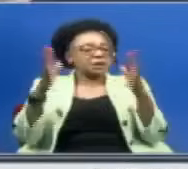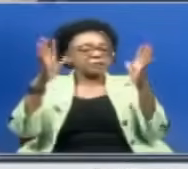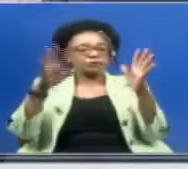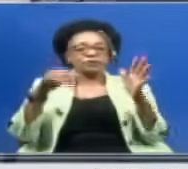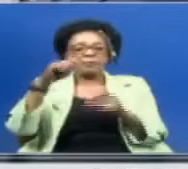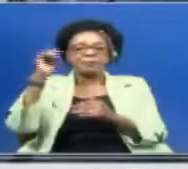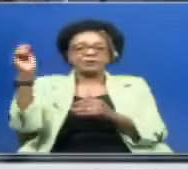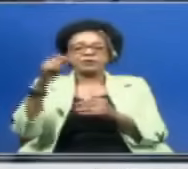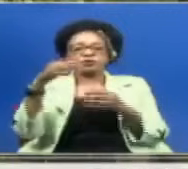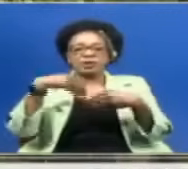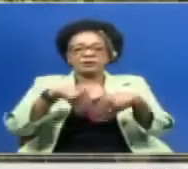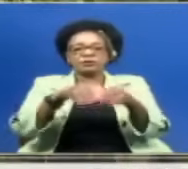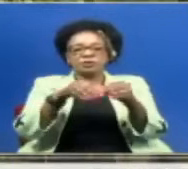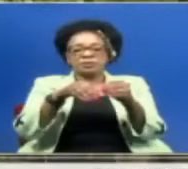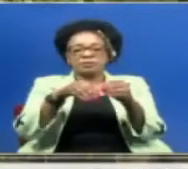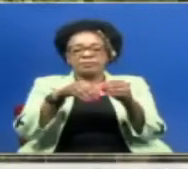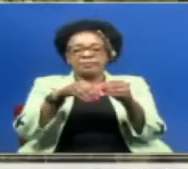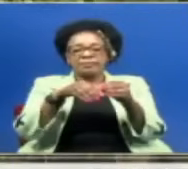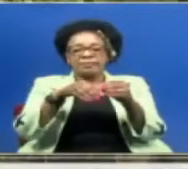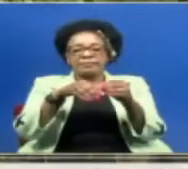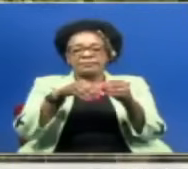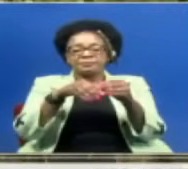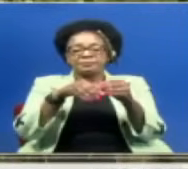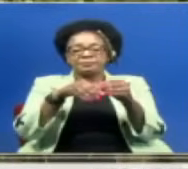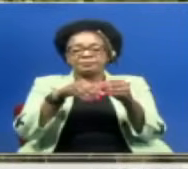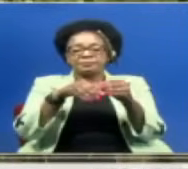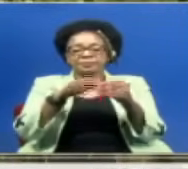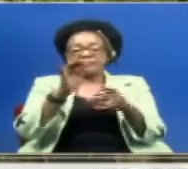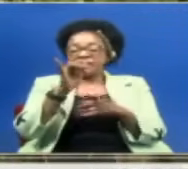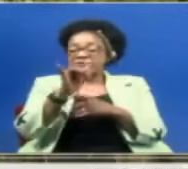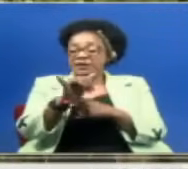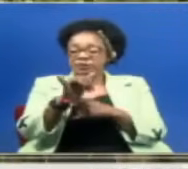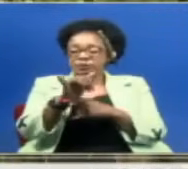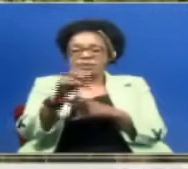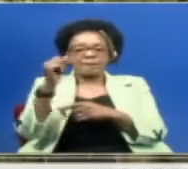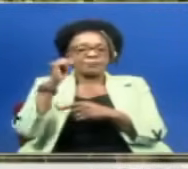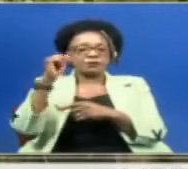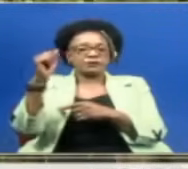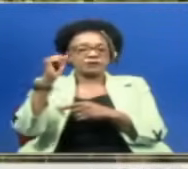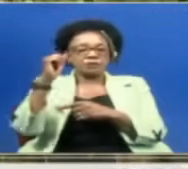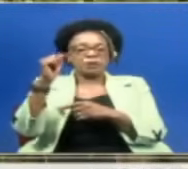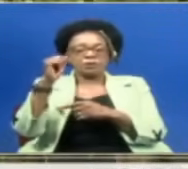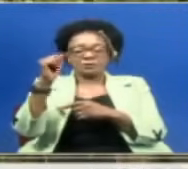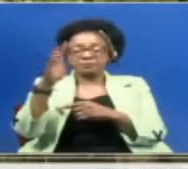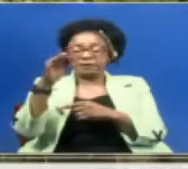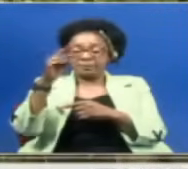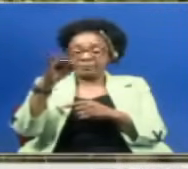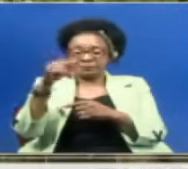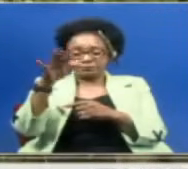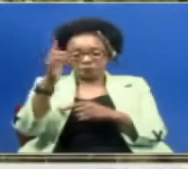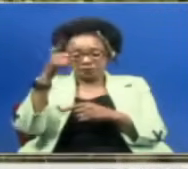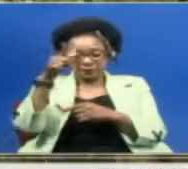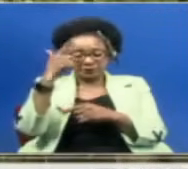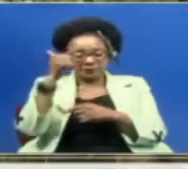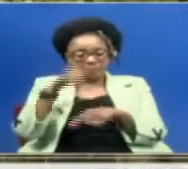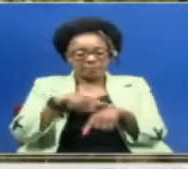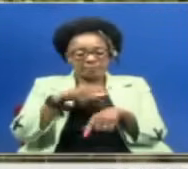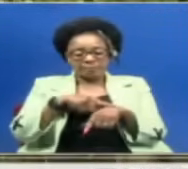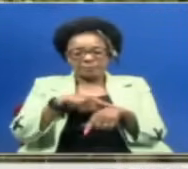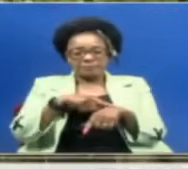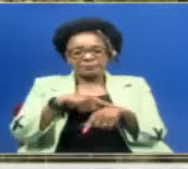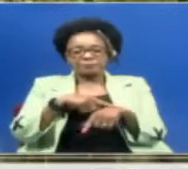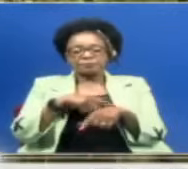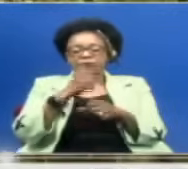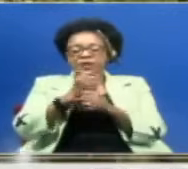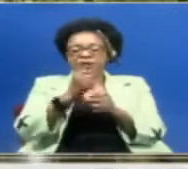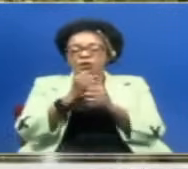escort. Now, of course, that was a political gambit, because at the time he was dealing with his ICC cases. So he